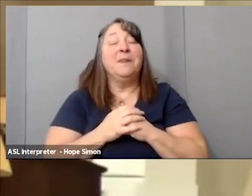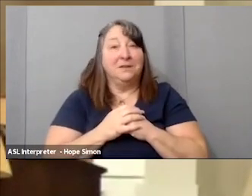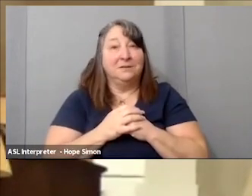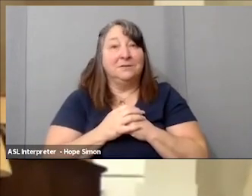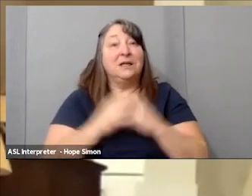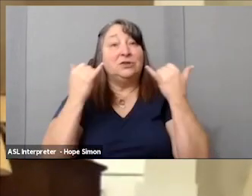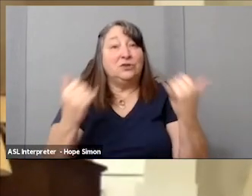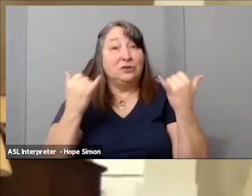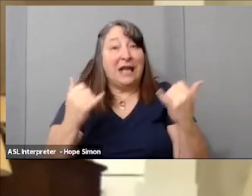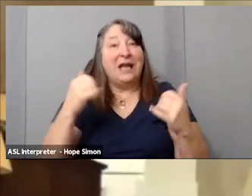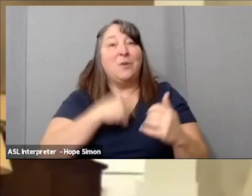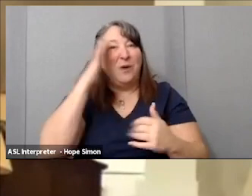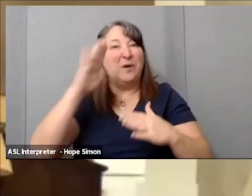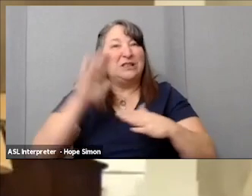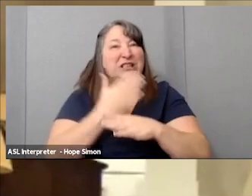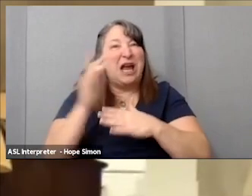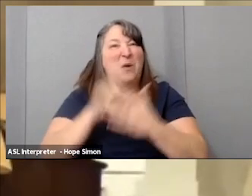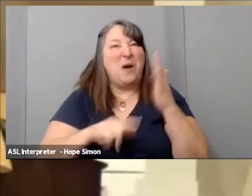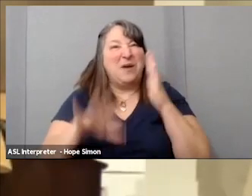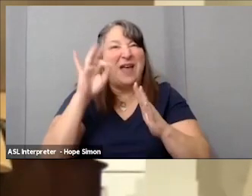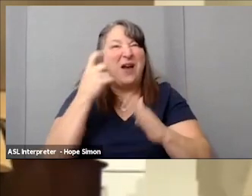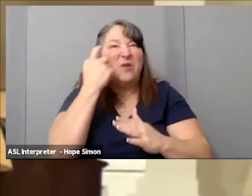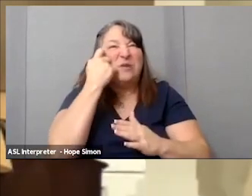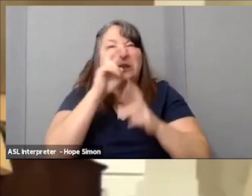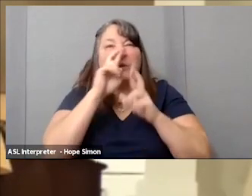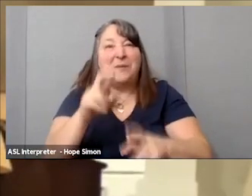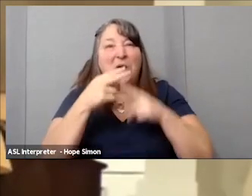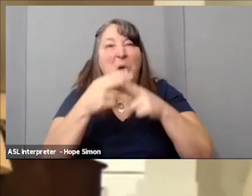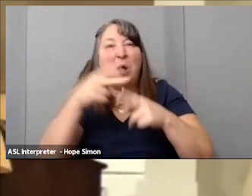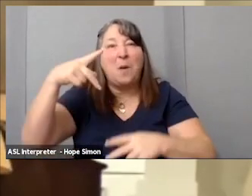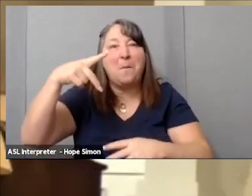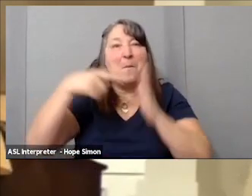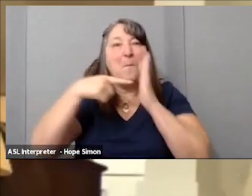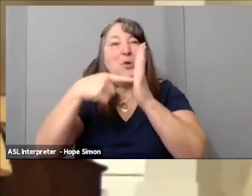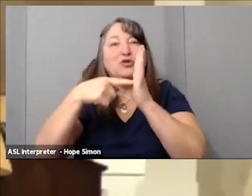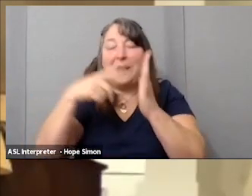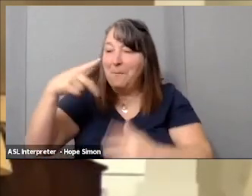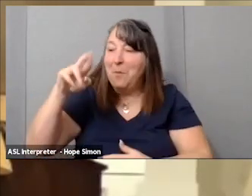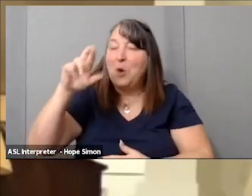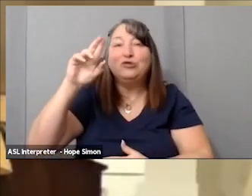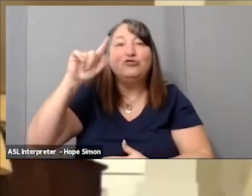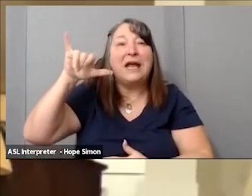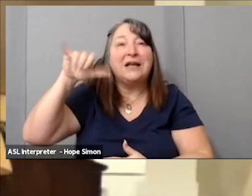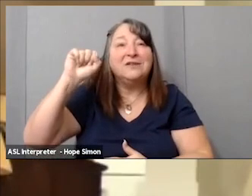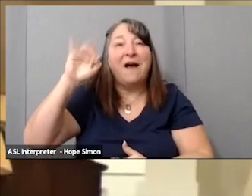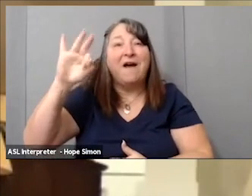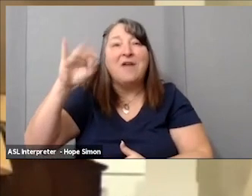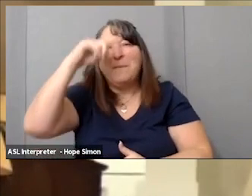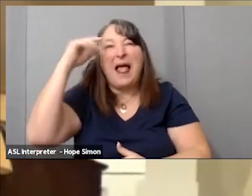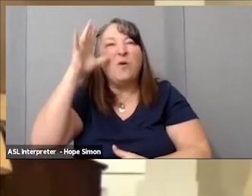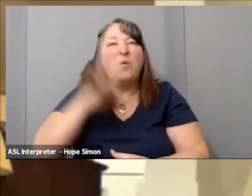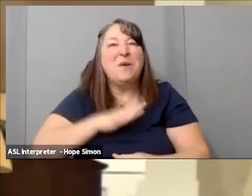Today we are going to share our findings from our new report, which is called Portrayals of Black Women in Hollywood. And you're going to hear